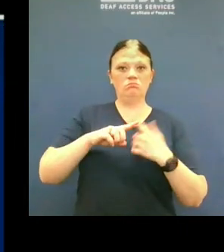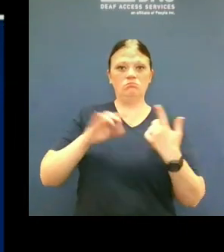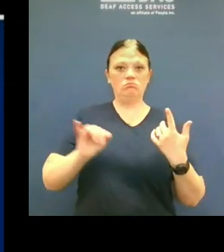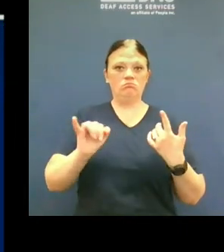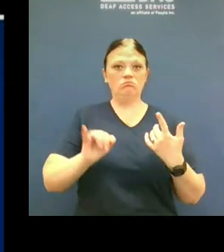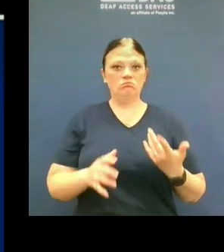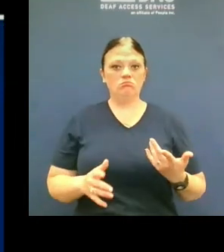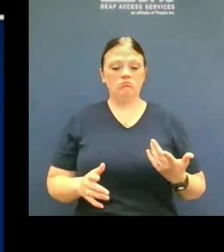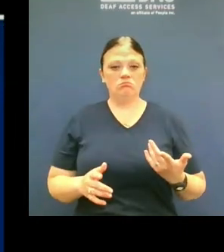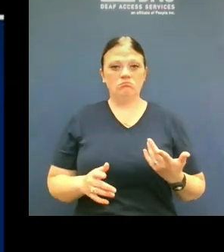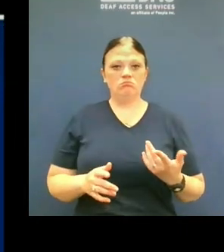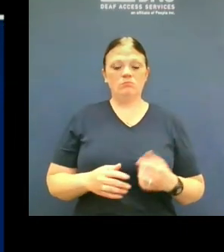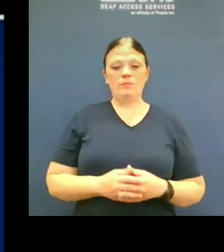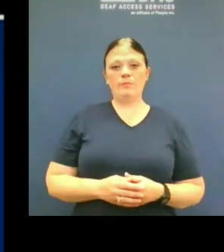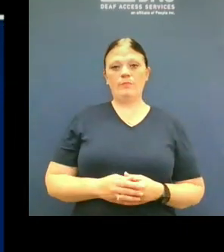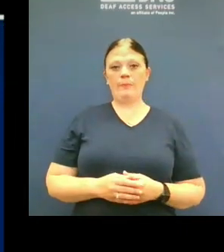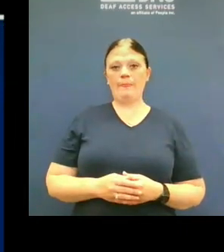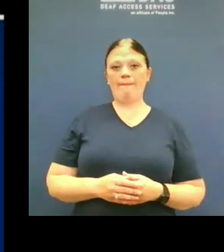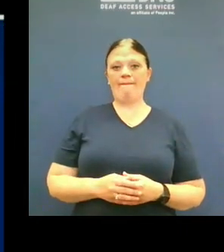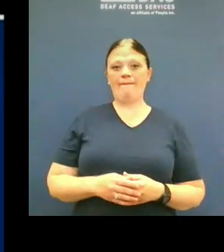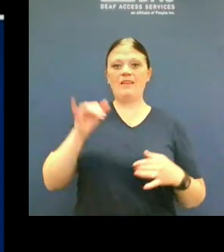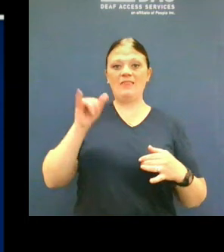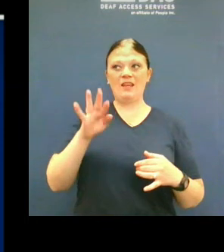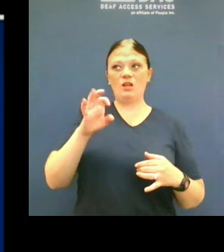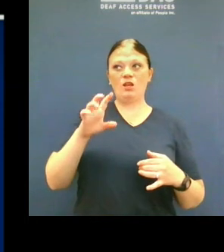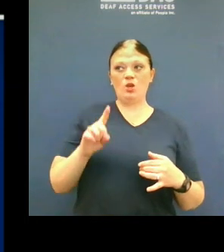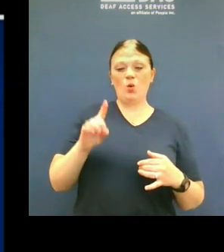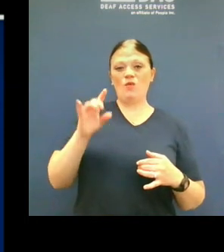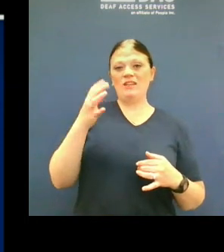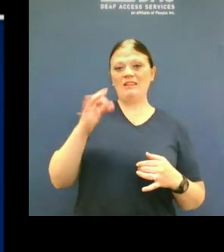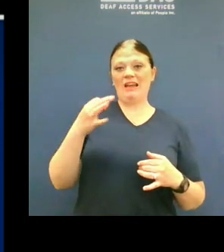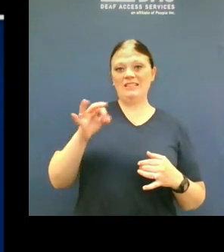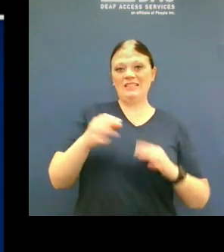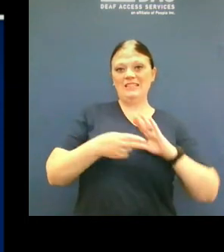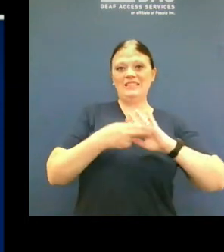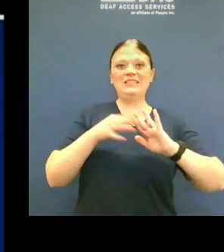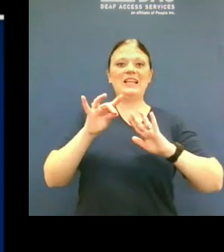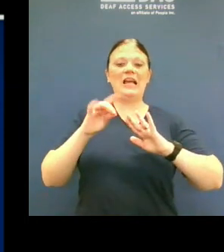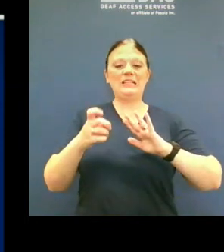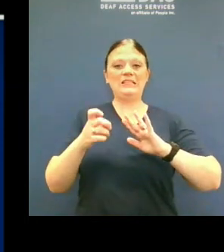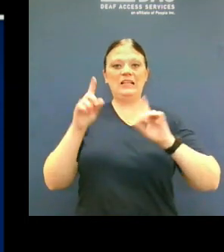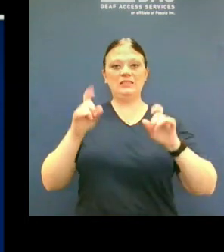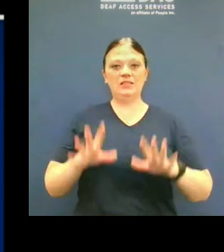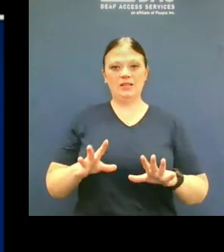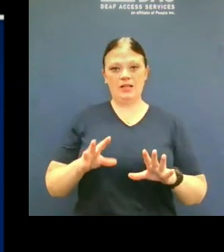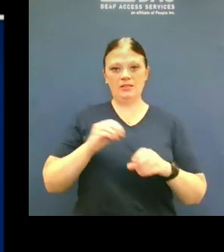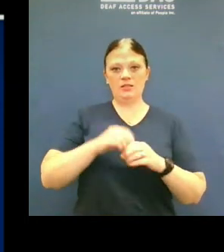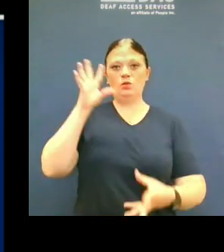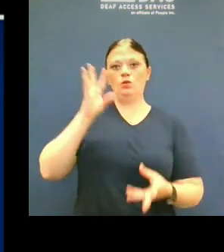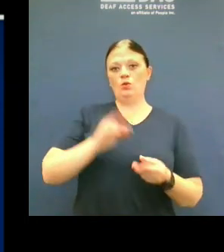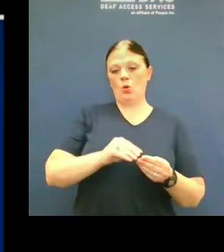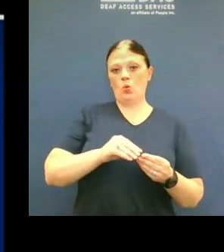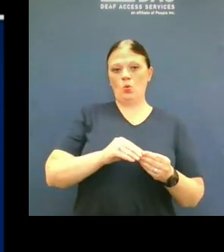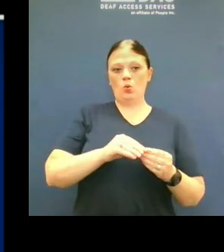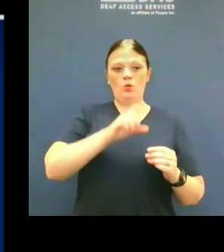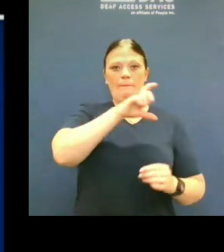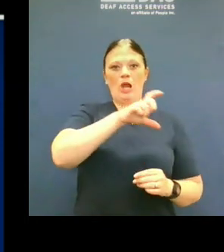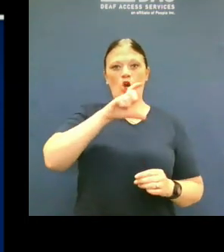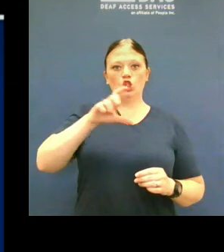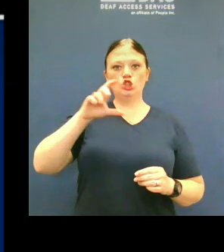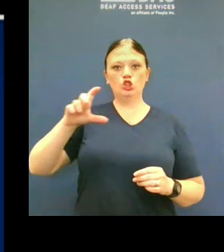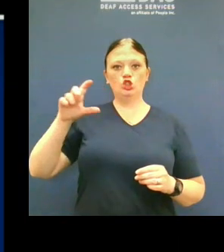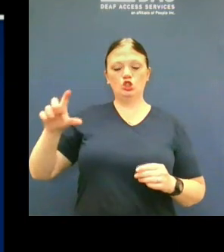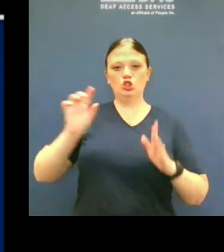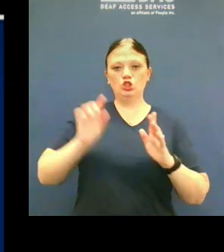these data are looking at our COVID-19 diagnostic tests in the total bars over time. So